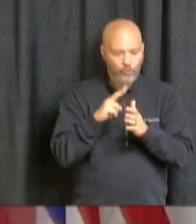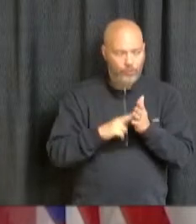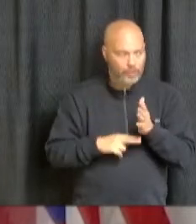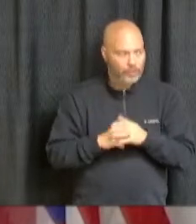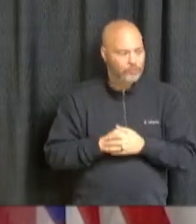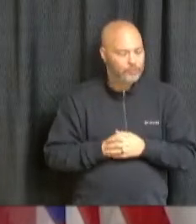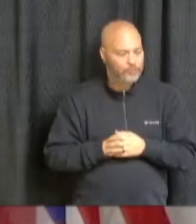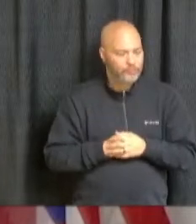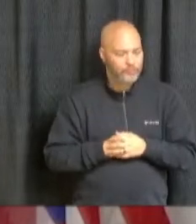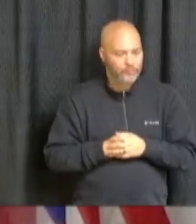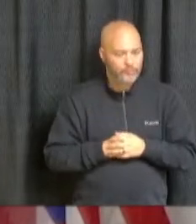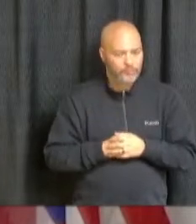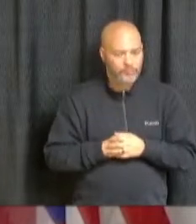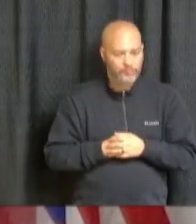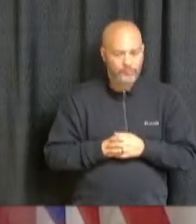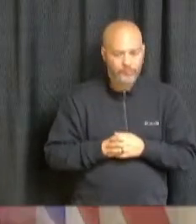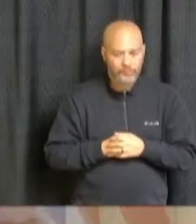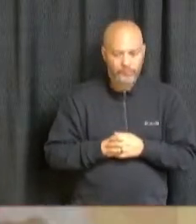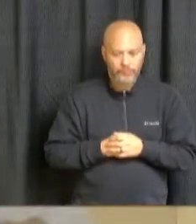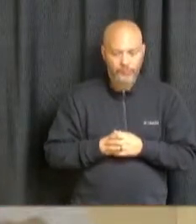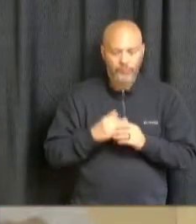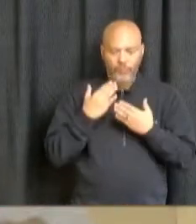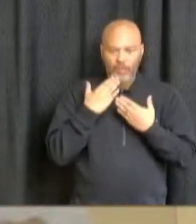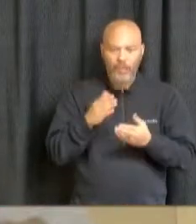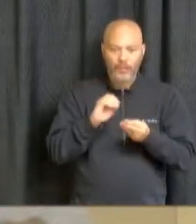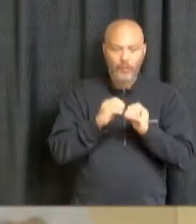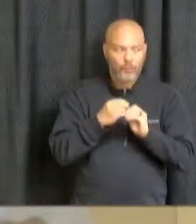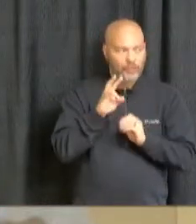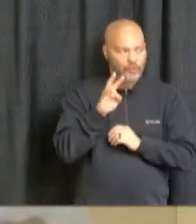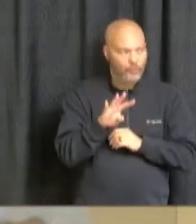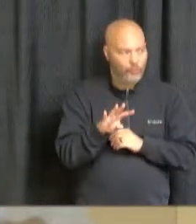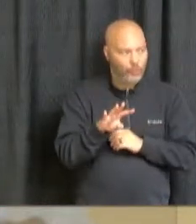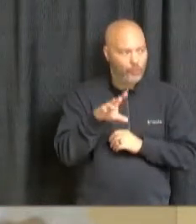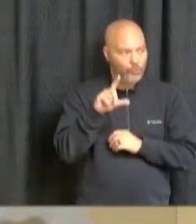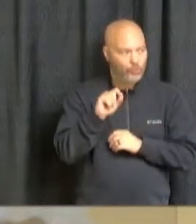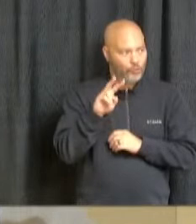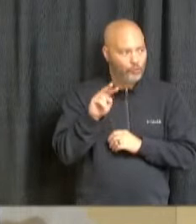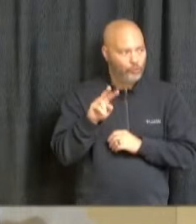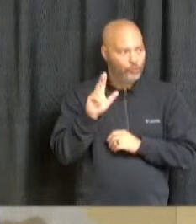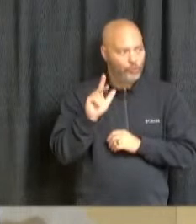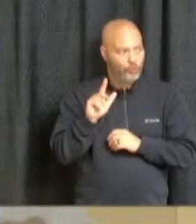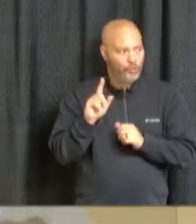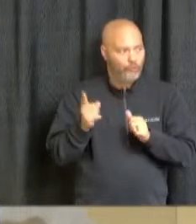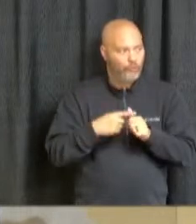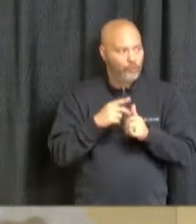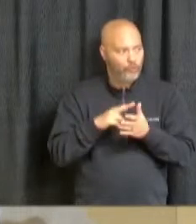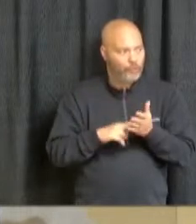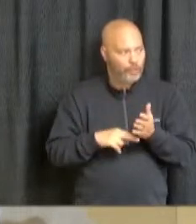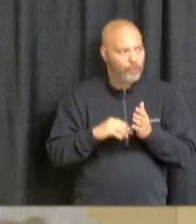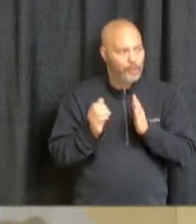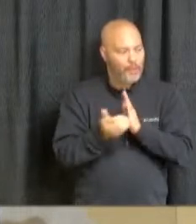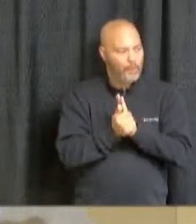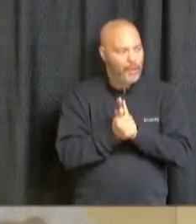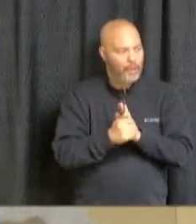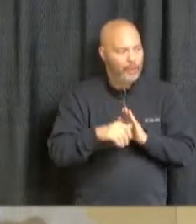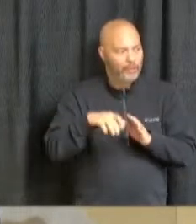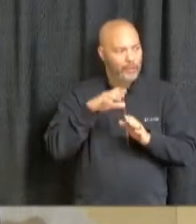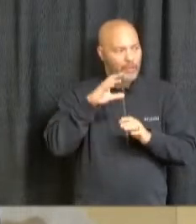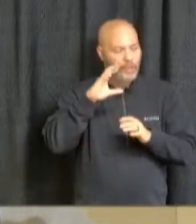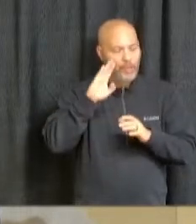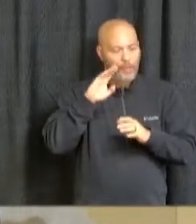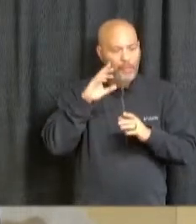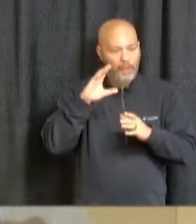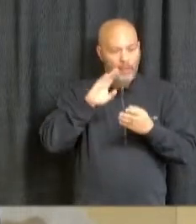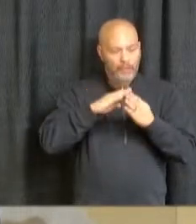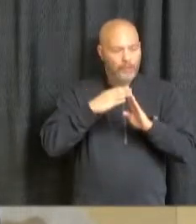reading. Councilperson Streetman. Thank you. Ordinance 74, 2022, 23, amending the zoning ordinance and